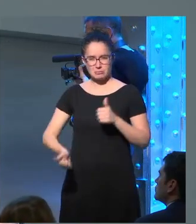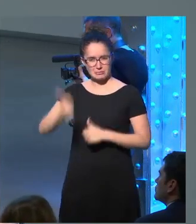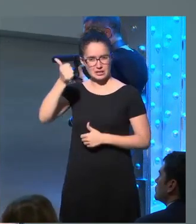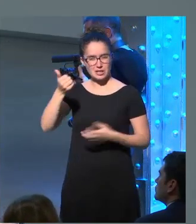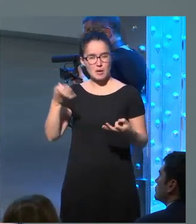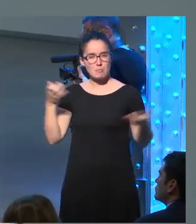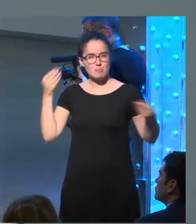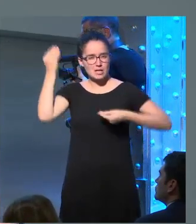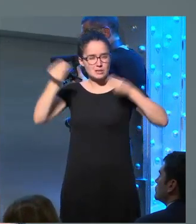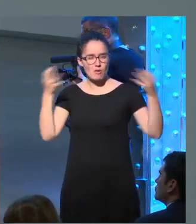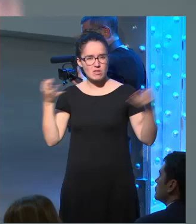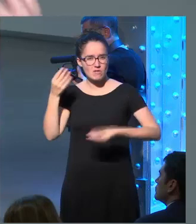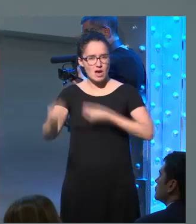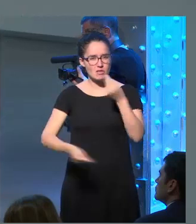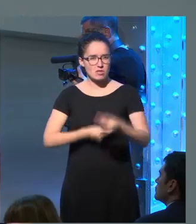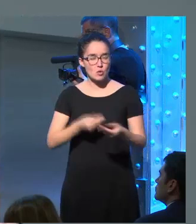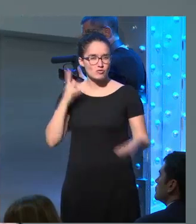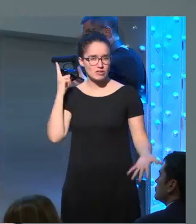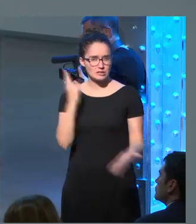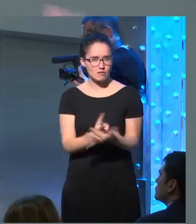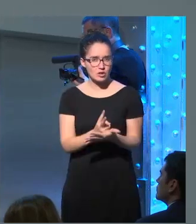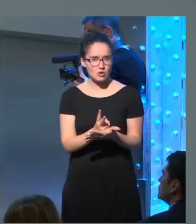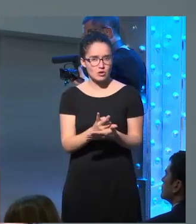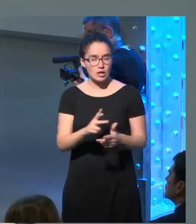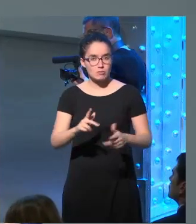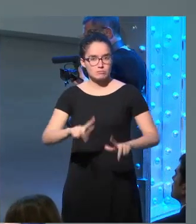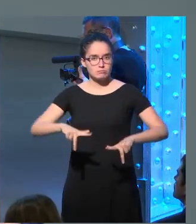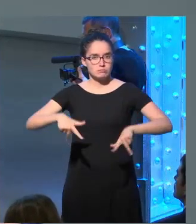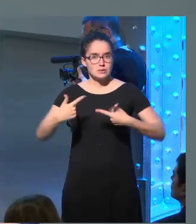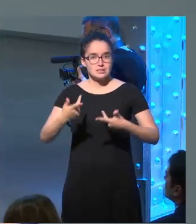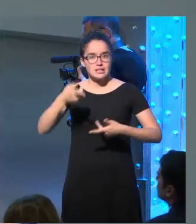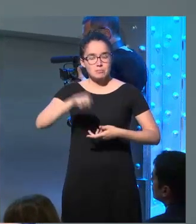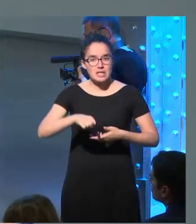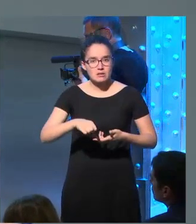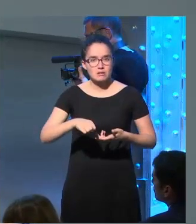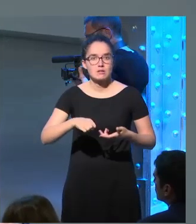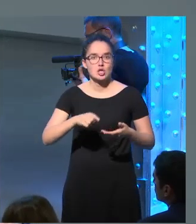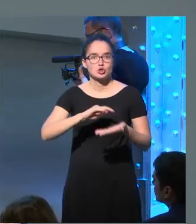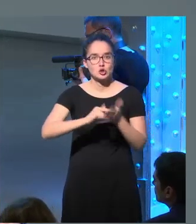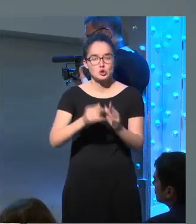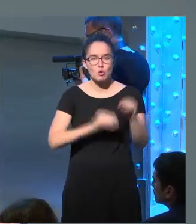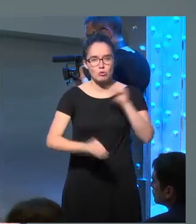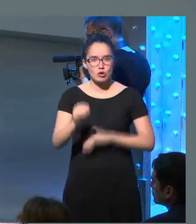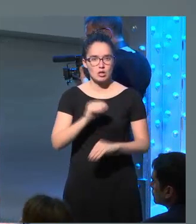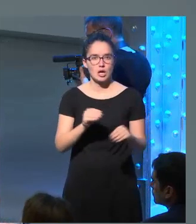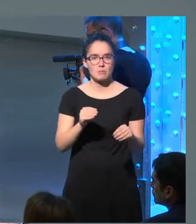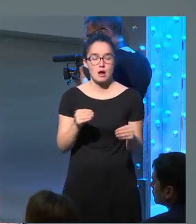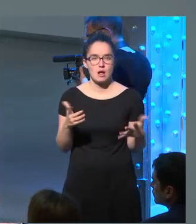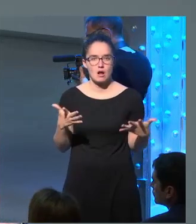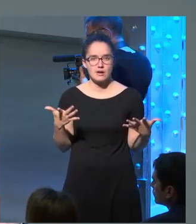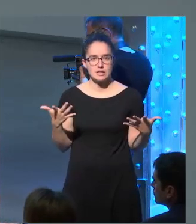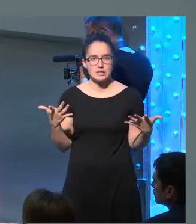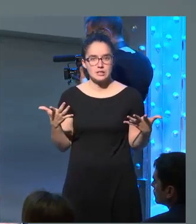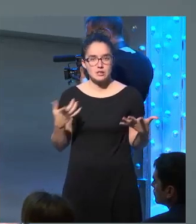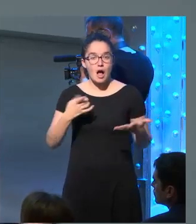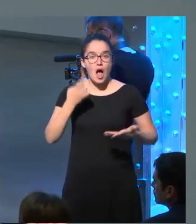ones, or high skilled ones, and that's why we think that we have to develop this challenge that gives us solutions